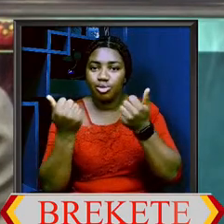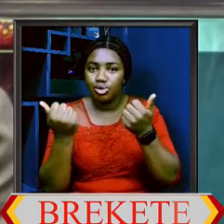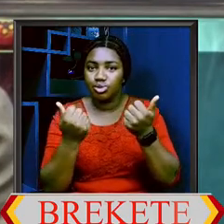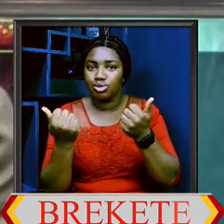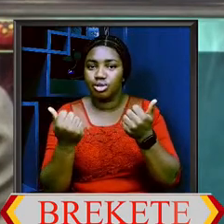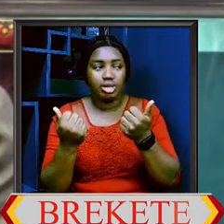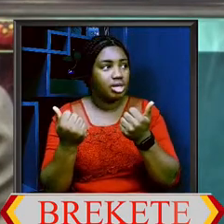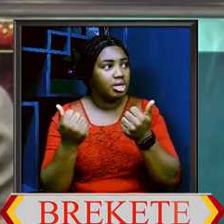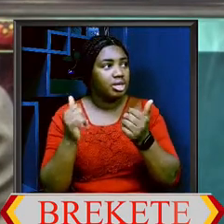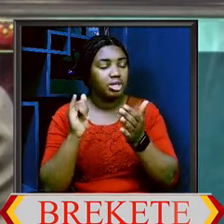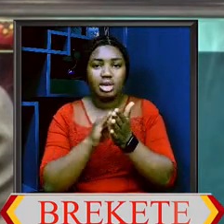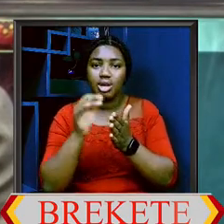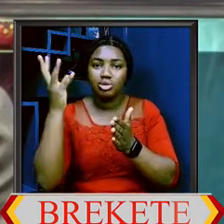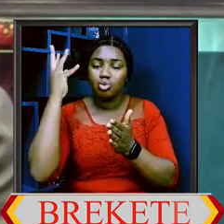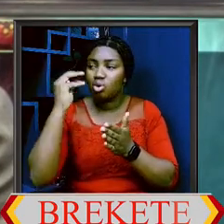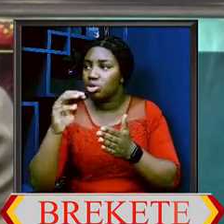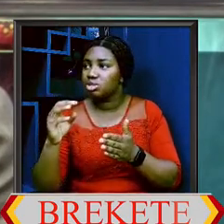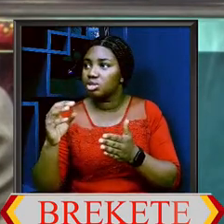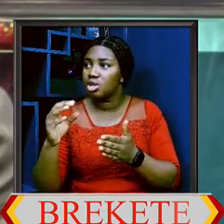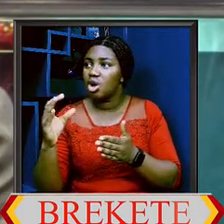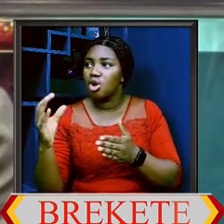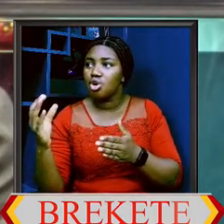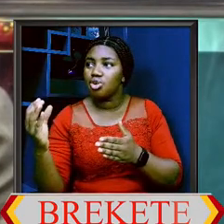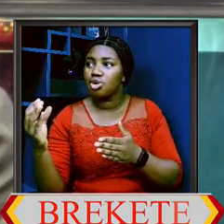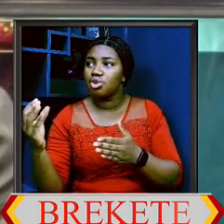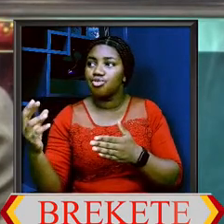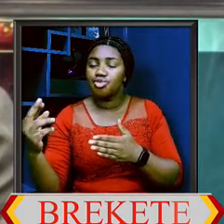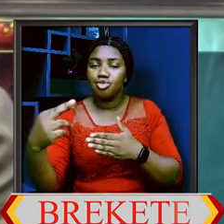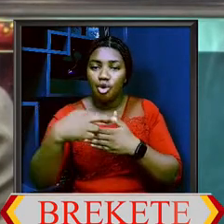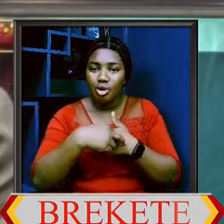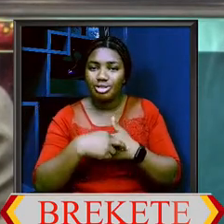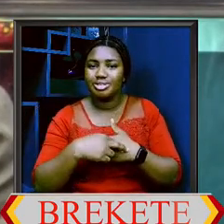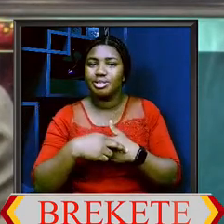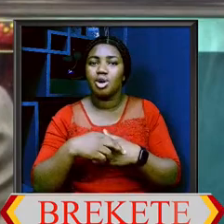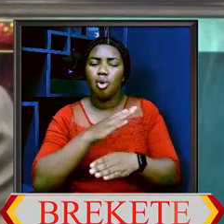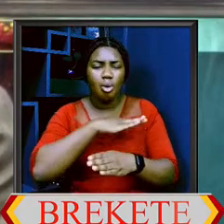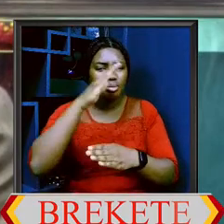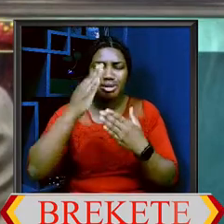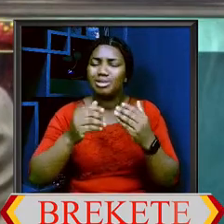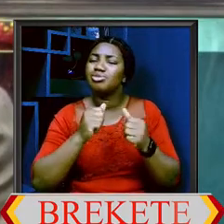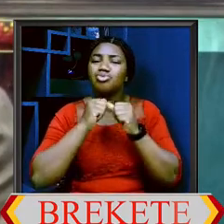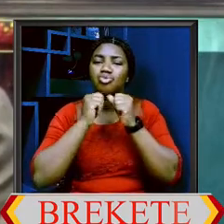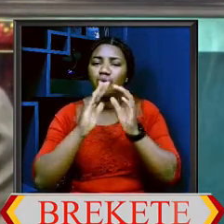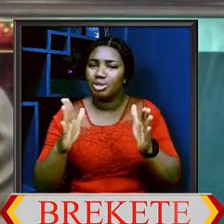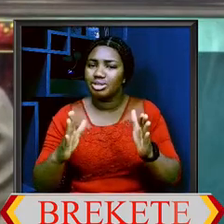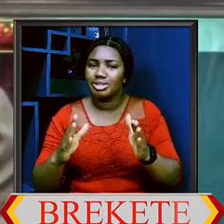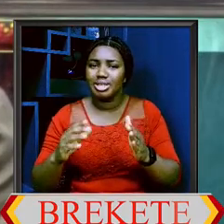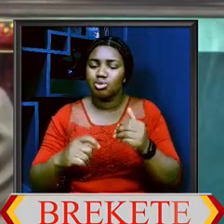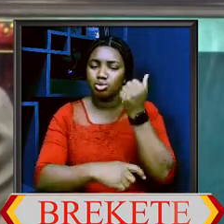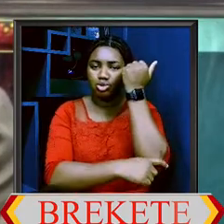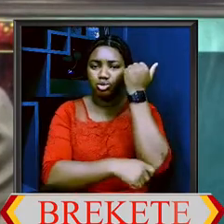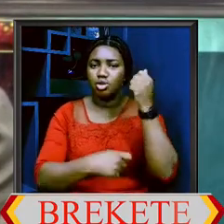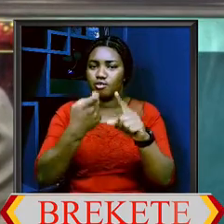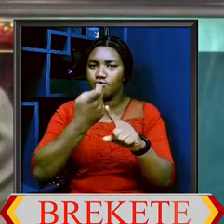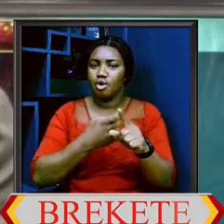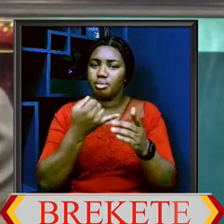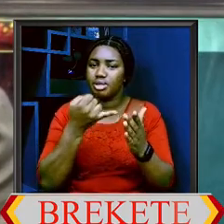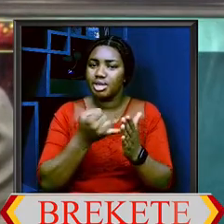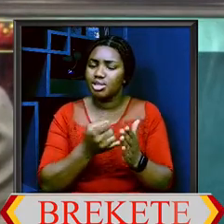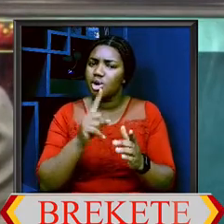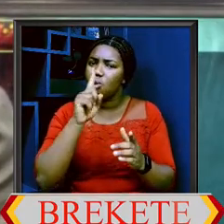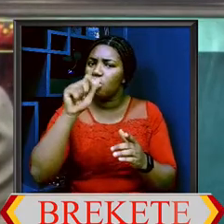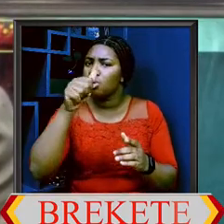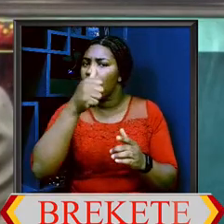vehicle that was recovered intact nothing was stolen from it but one other vehicle was